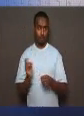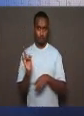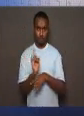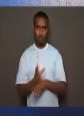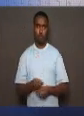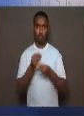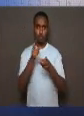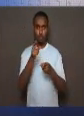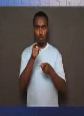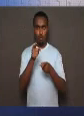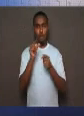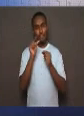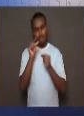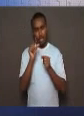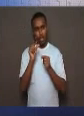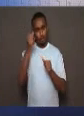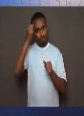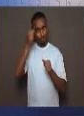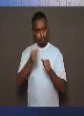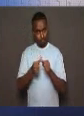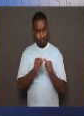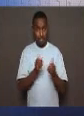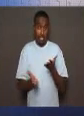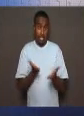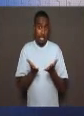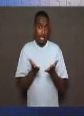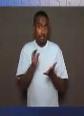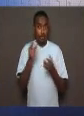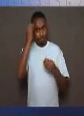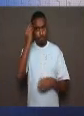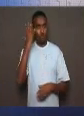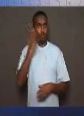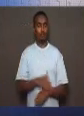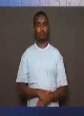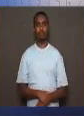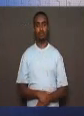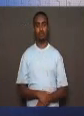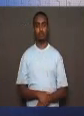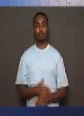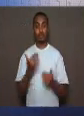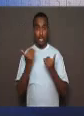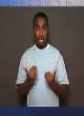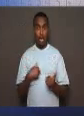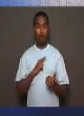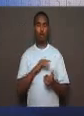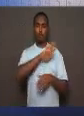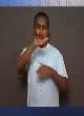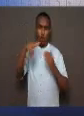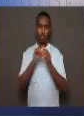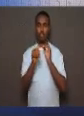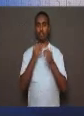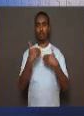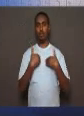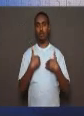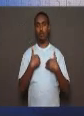also provide you with a few reminders in case there is anything you forgot. Now that we have all